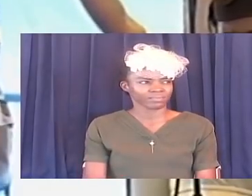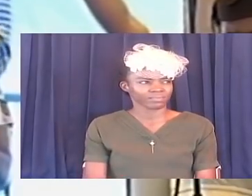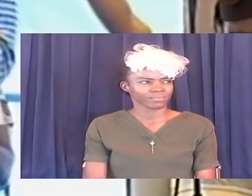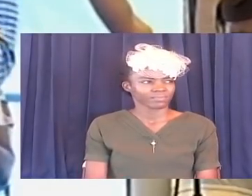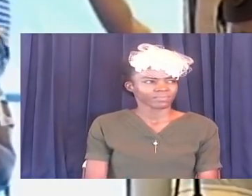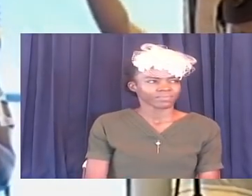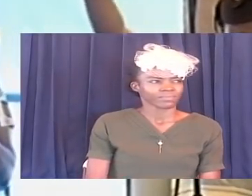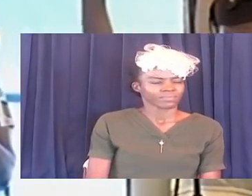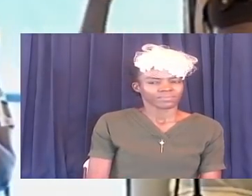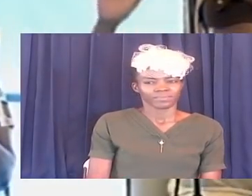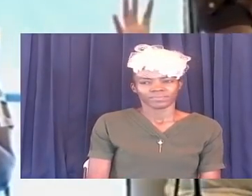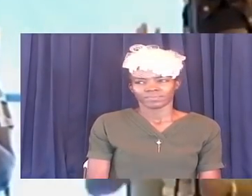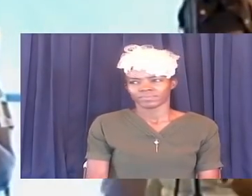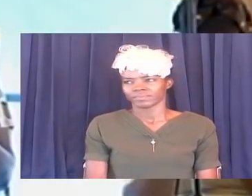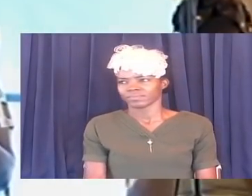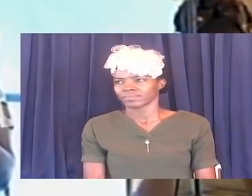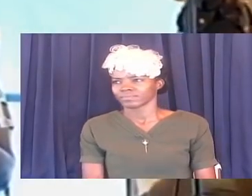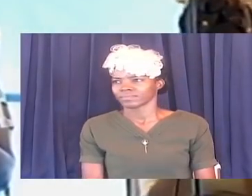Jesus.